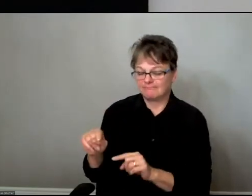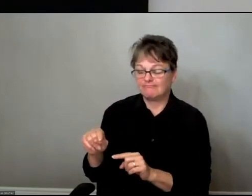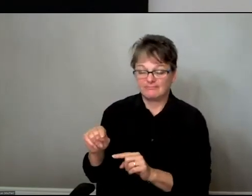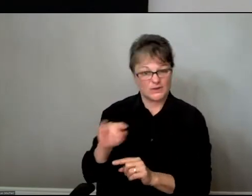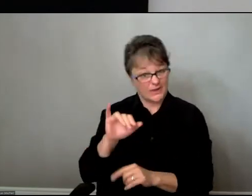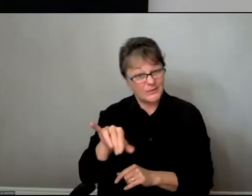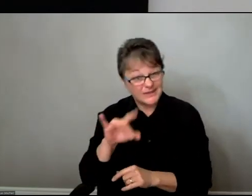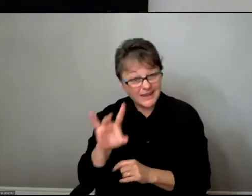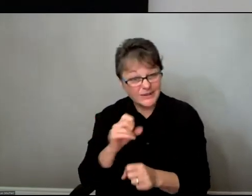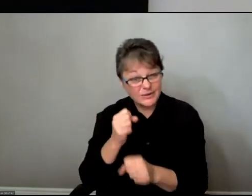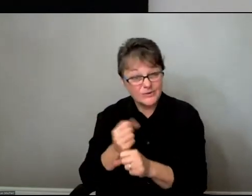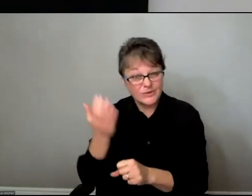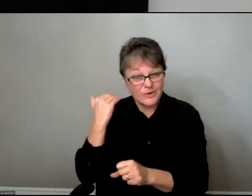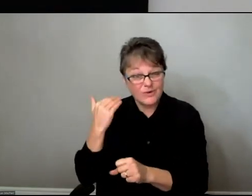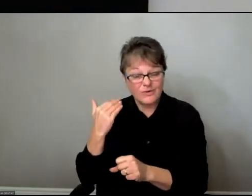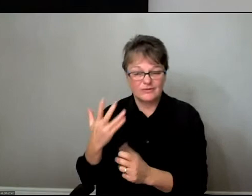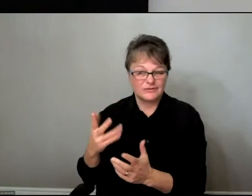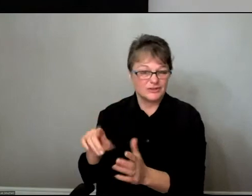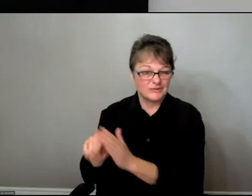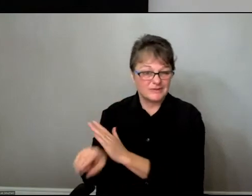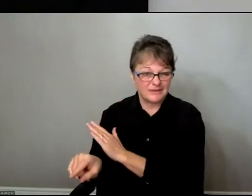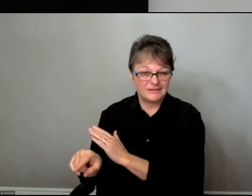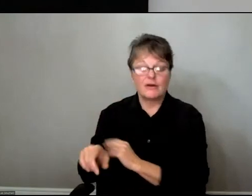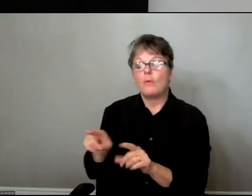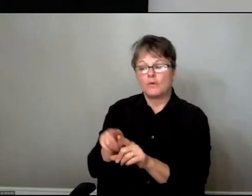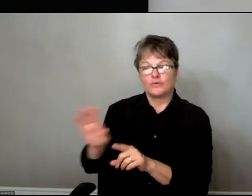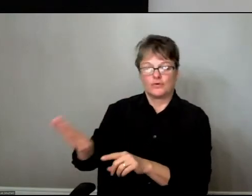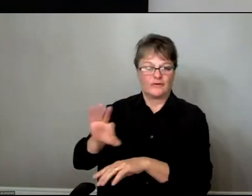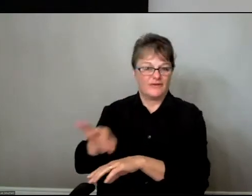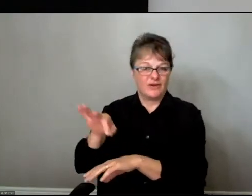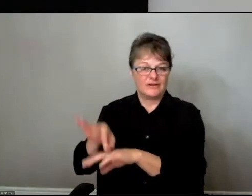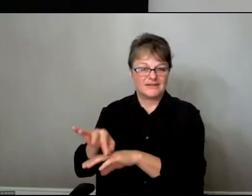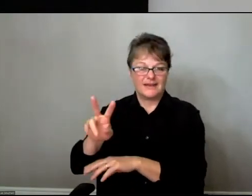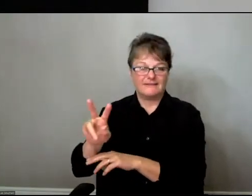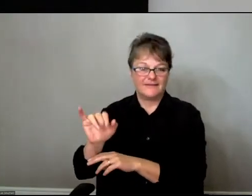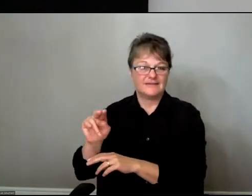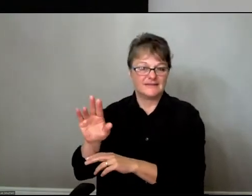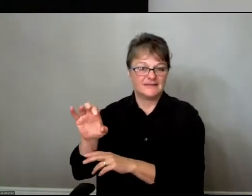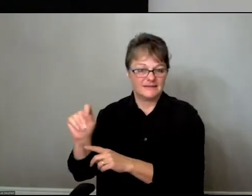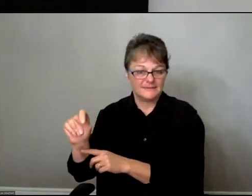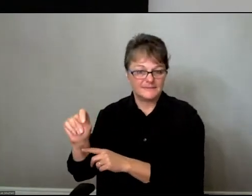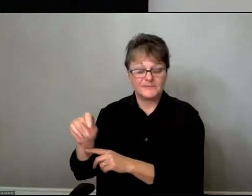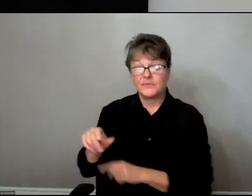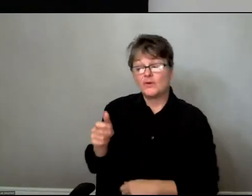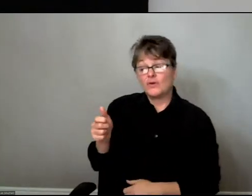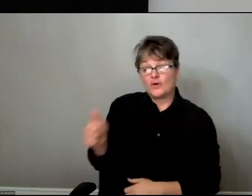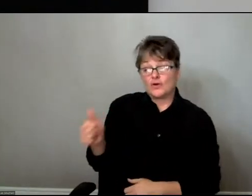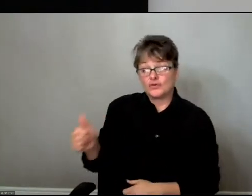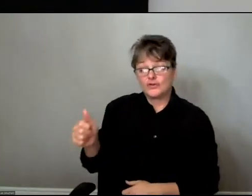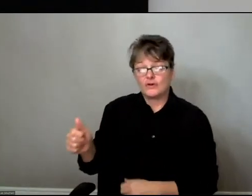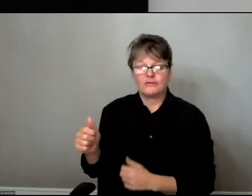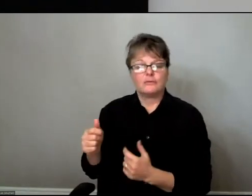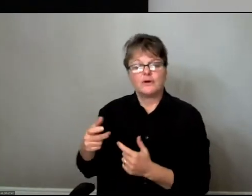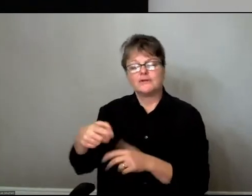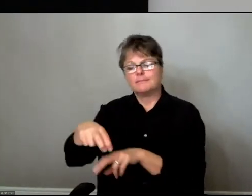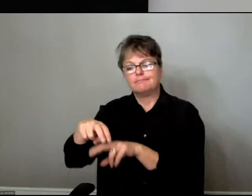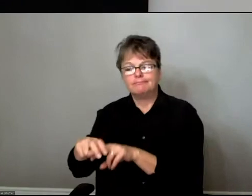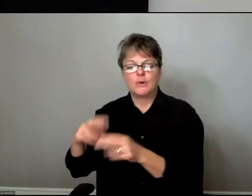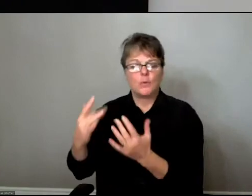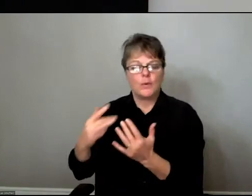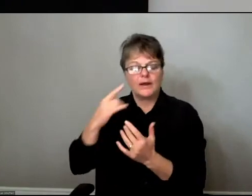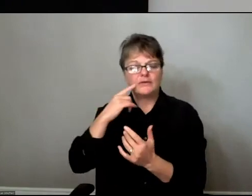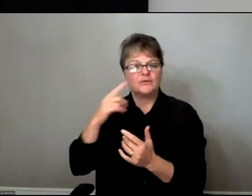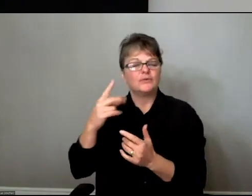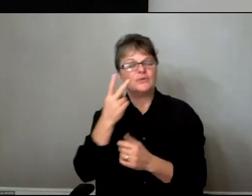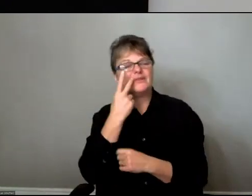ago, along with her fiancé, Vincent. Julianne was waiting to see her doctor at the medical clinic in